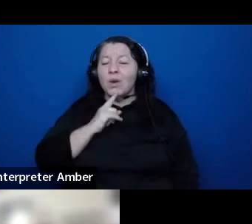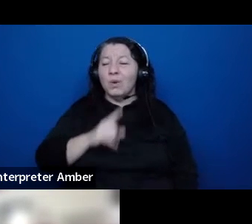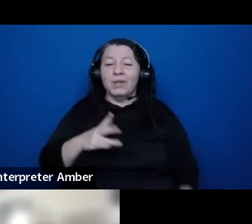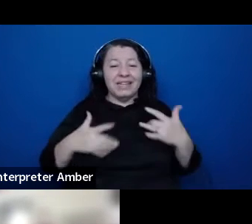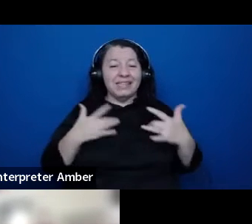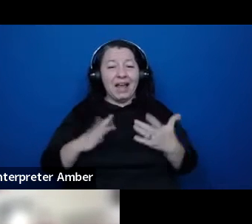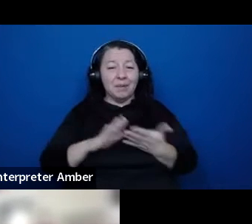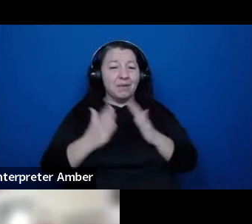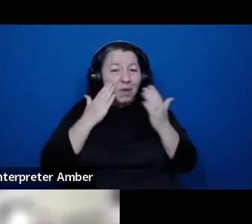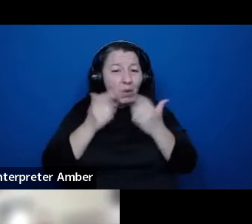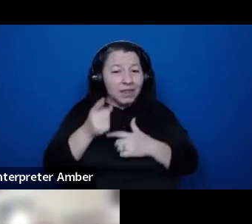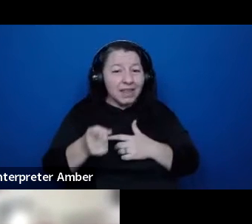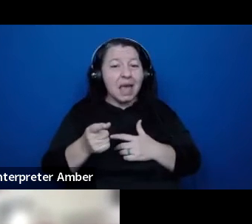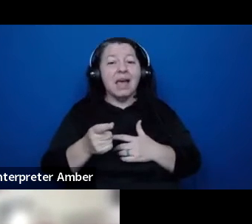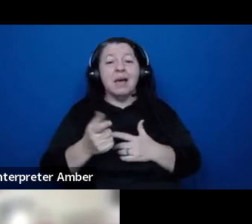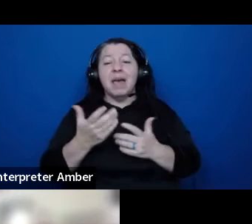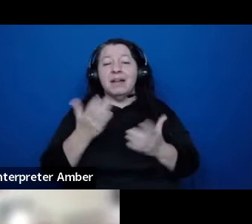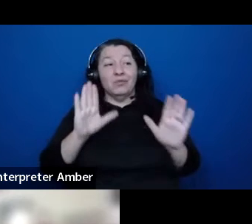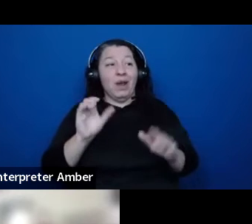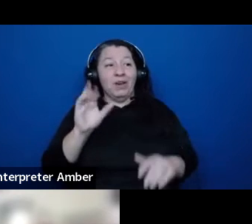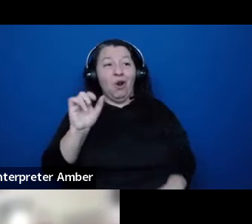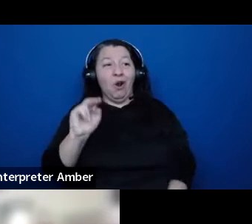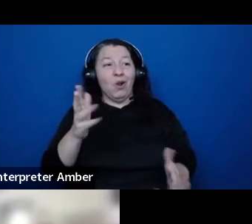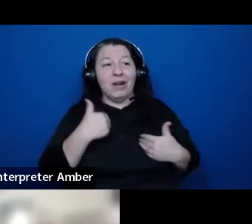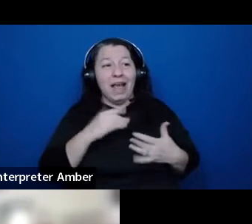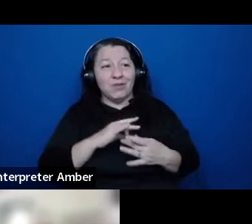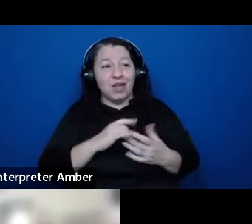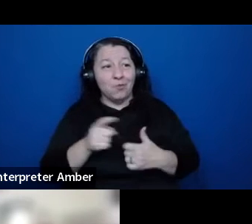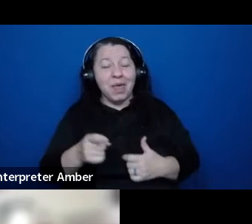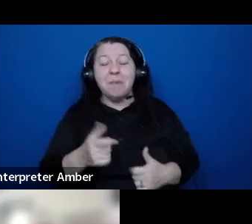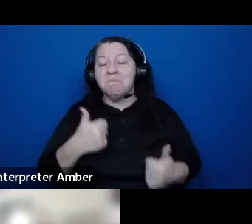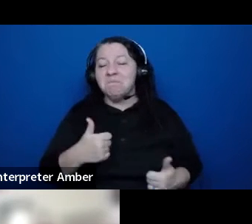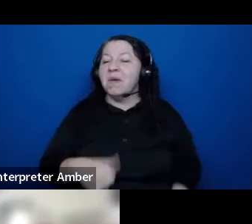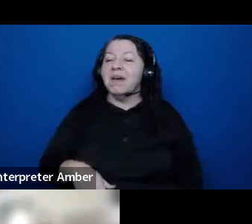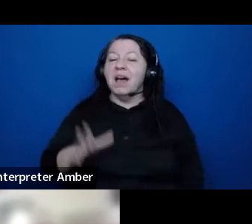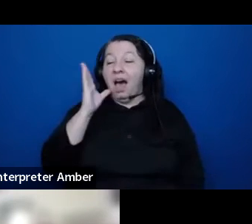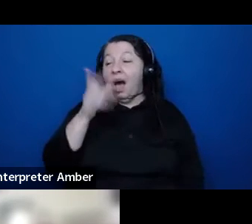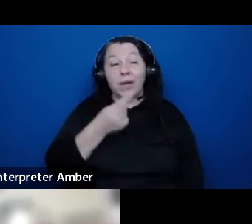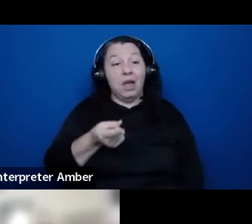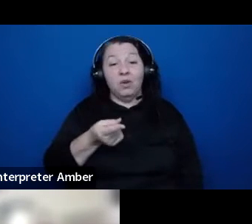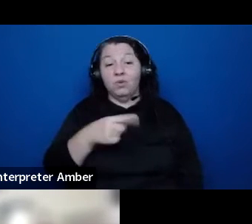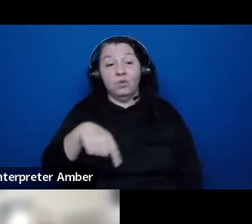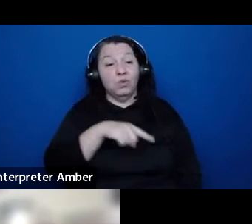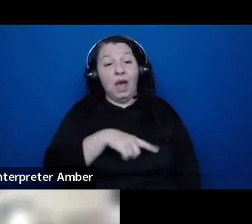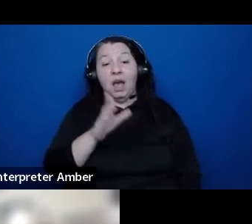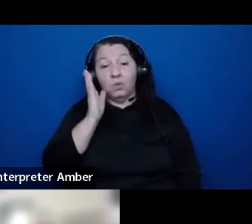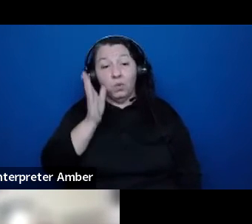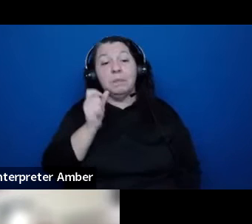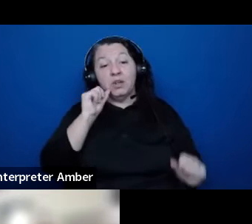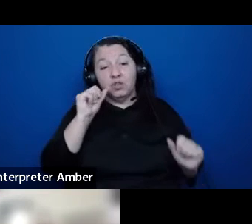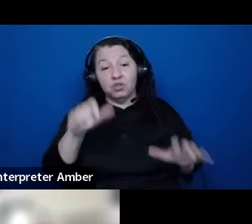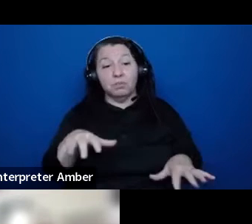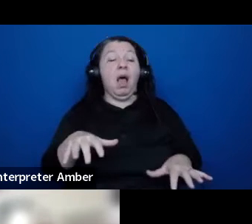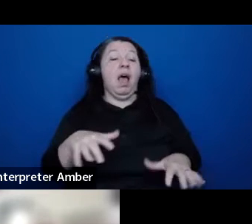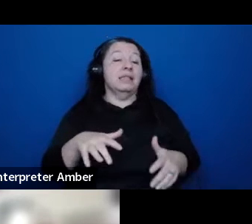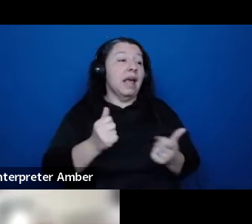great Carlin already has that relationship with him. But I would say you would be surprised how many people do actually have a connection, either